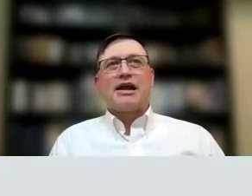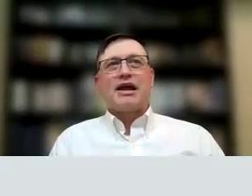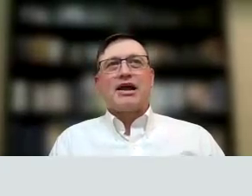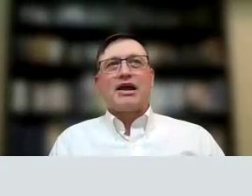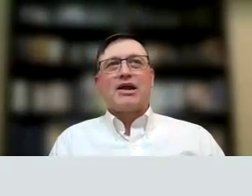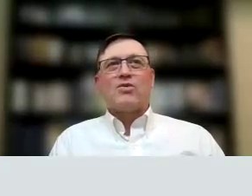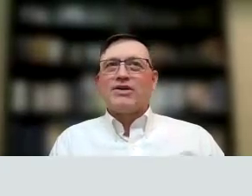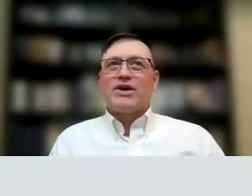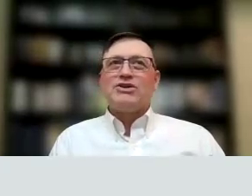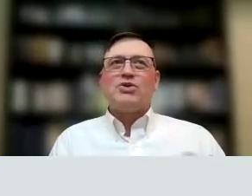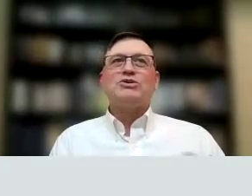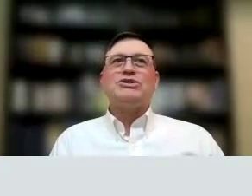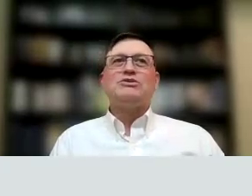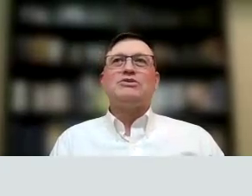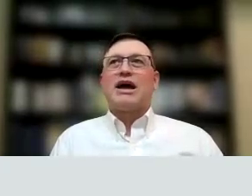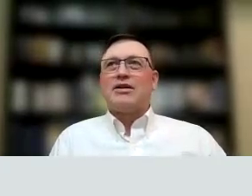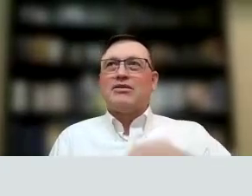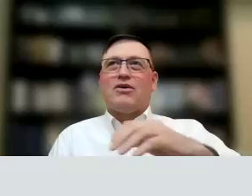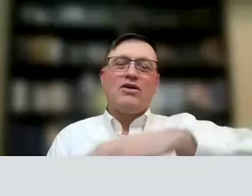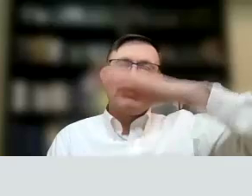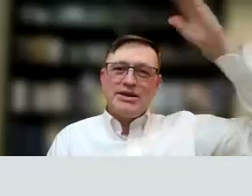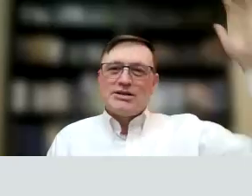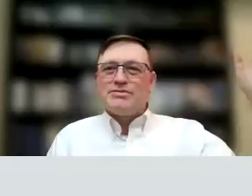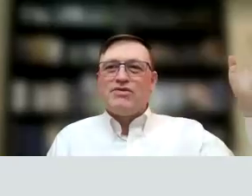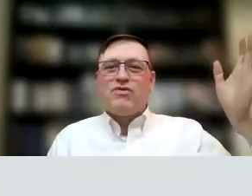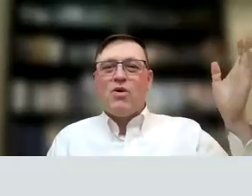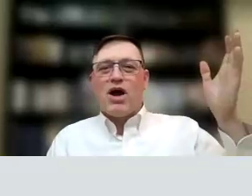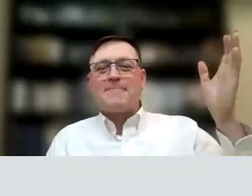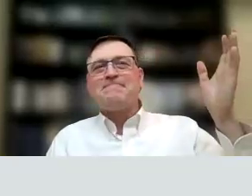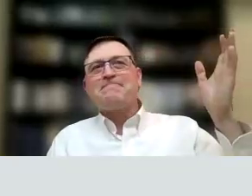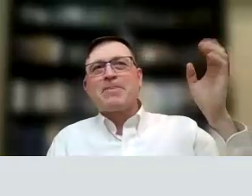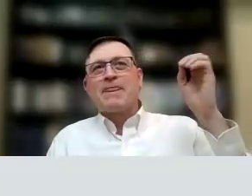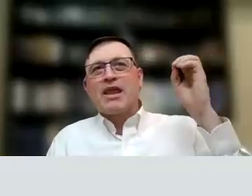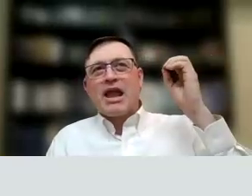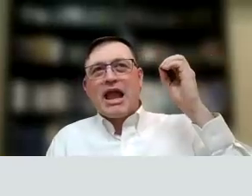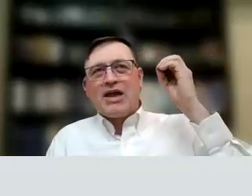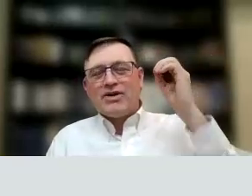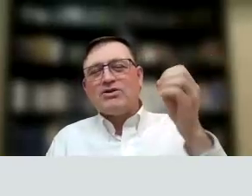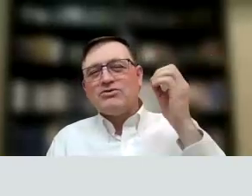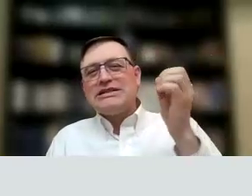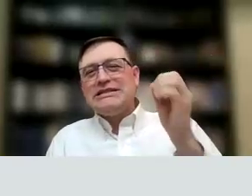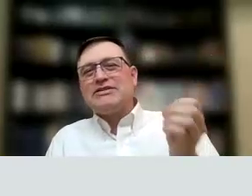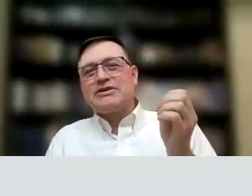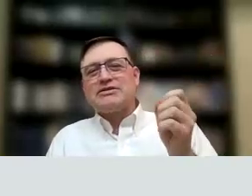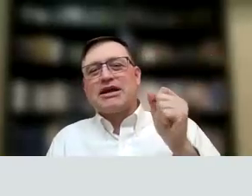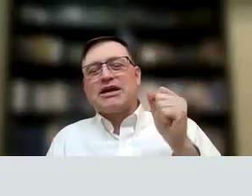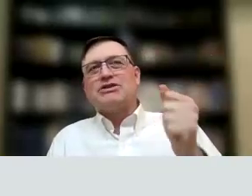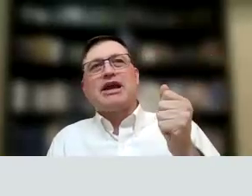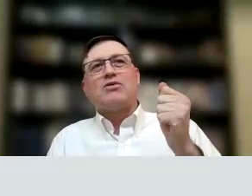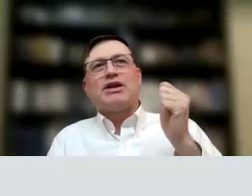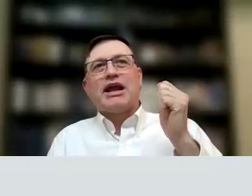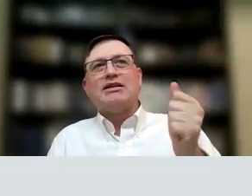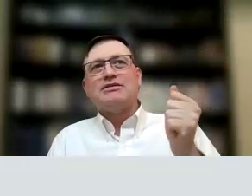And what if I told you that all the years before, I found it really